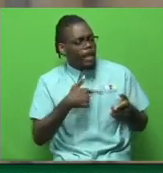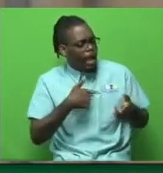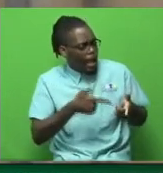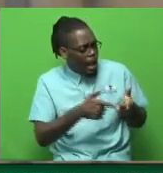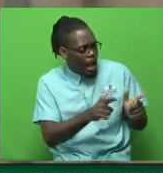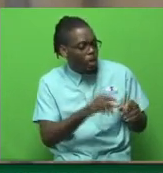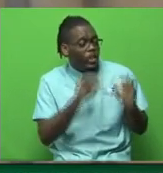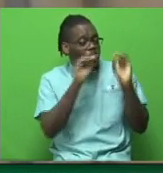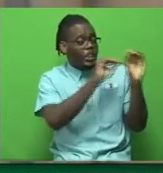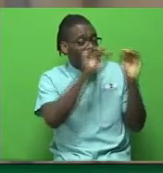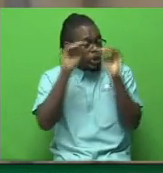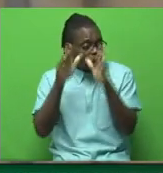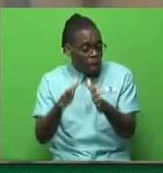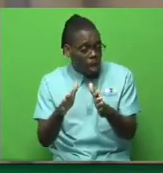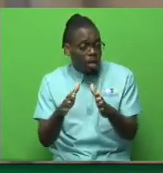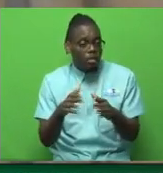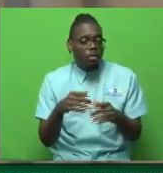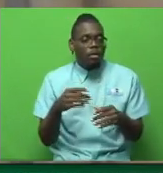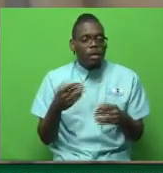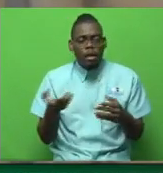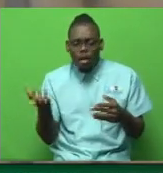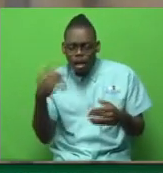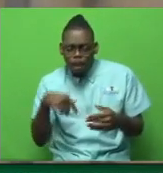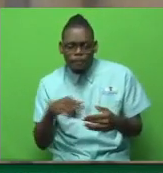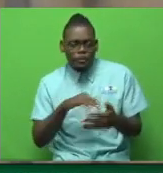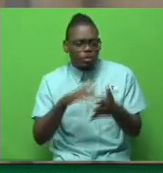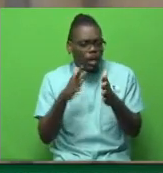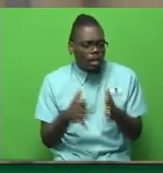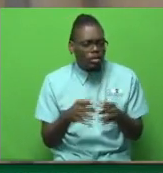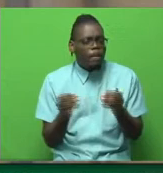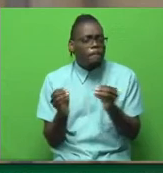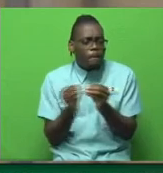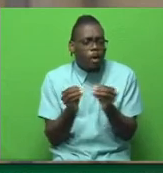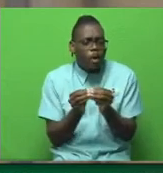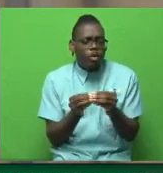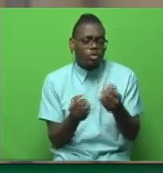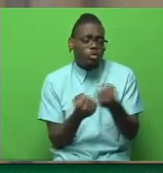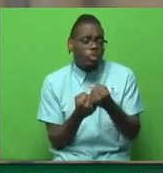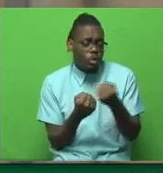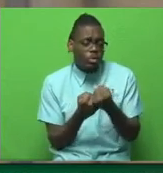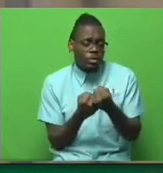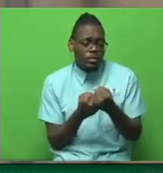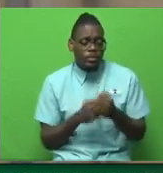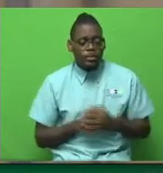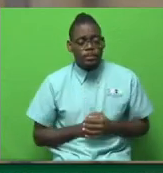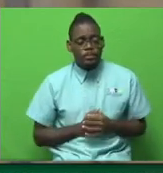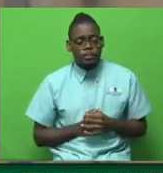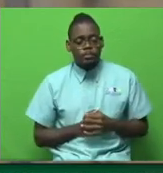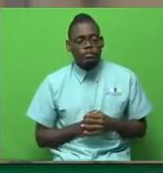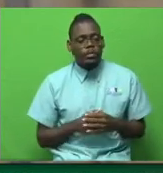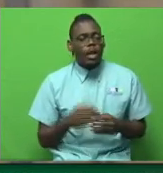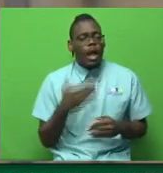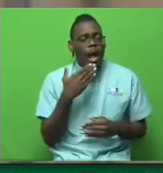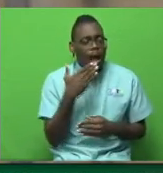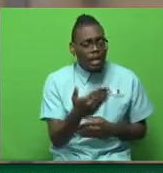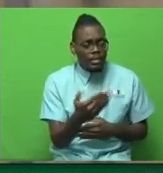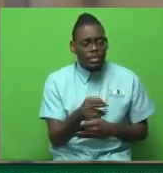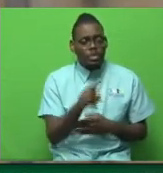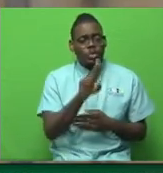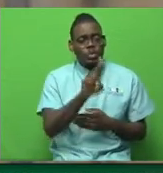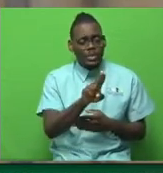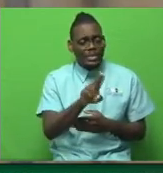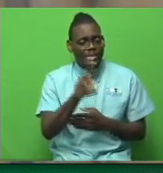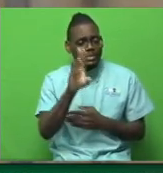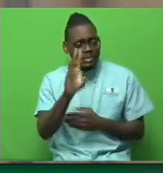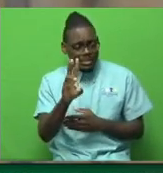classroom which are the students that need support and we have asked these 26 schools to put aside time in your regular school day